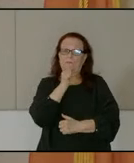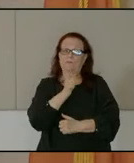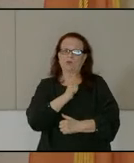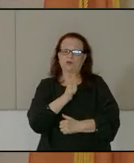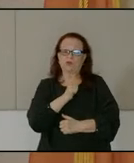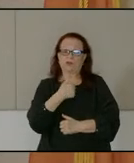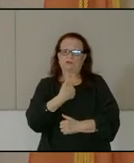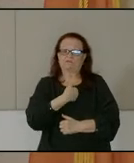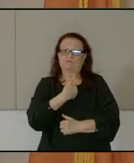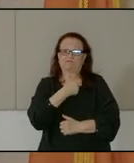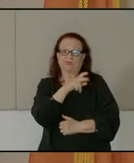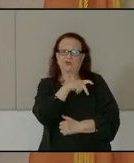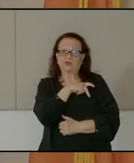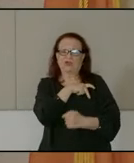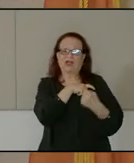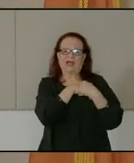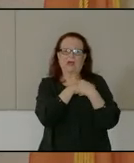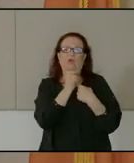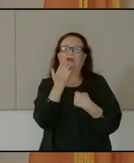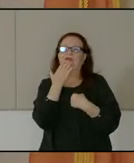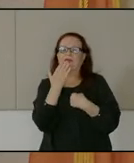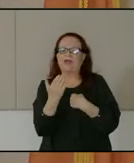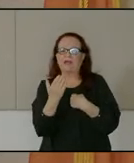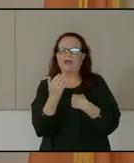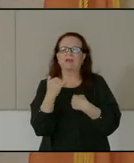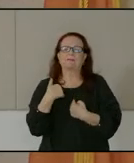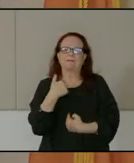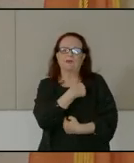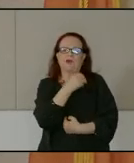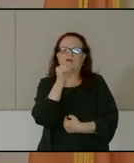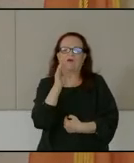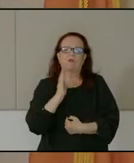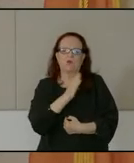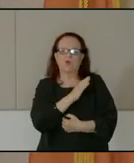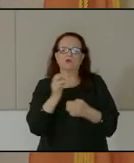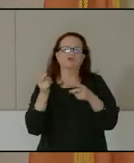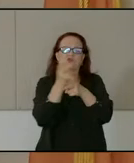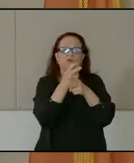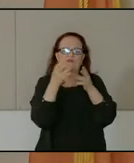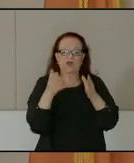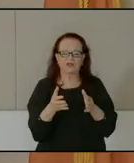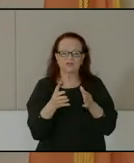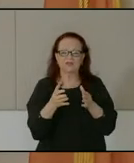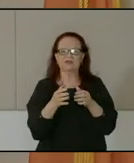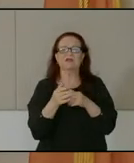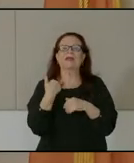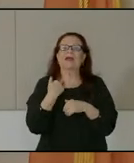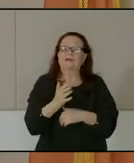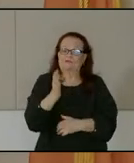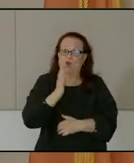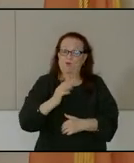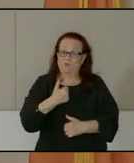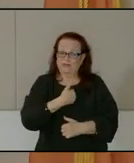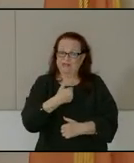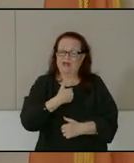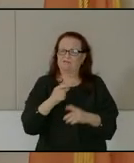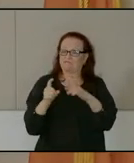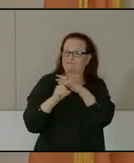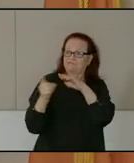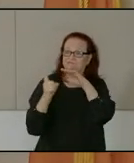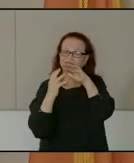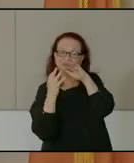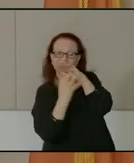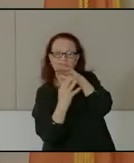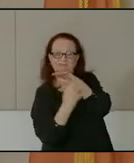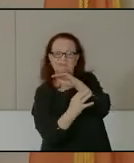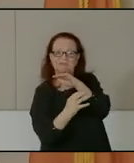this opportunity to thank the members of the Board of Supervisors as a former refugee and an immigrant for